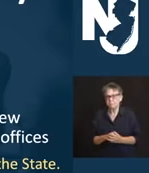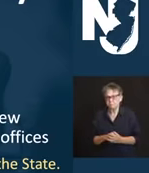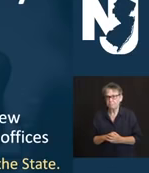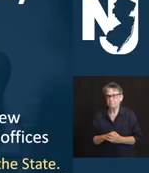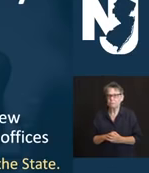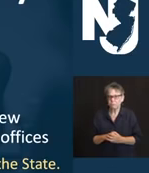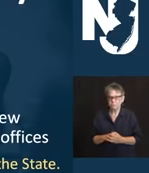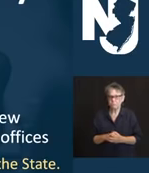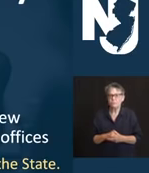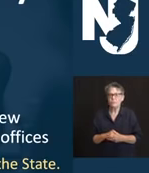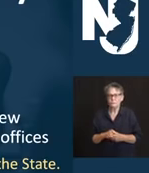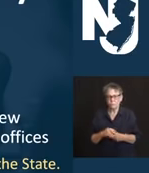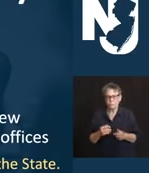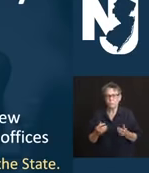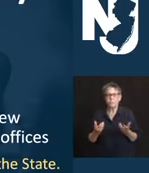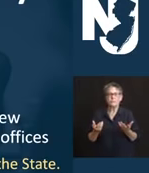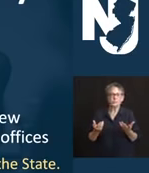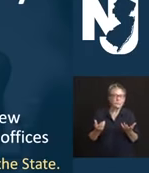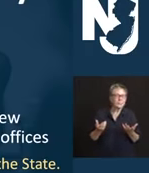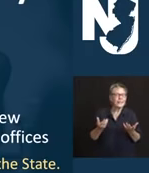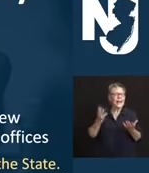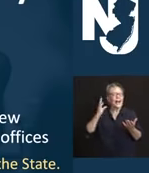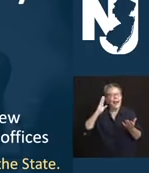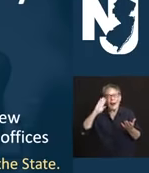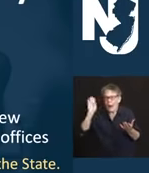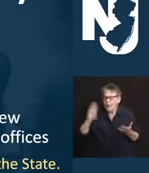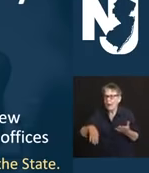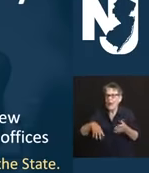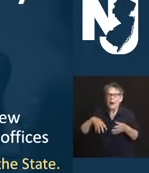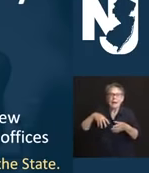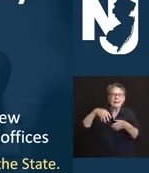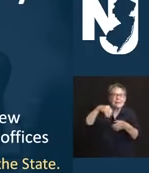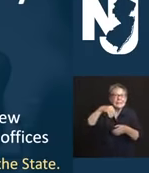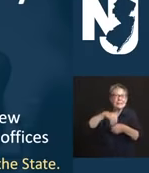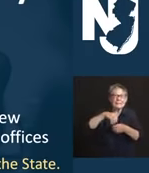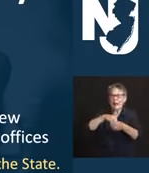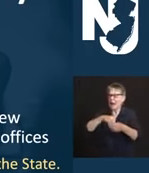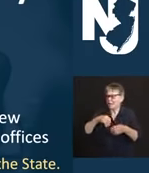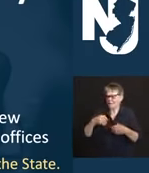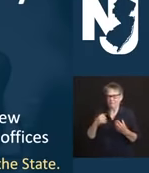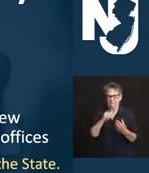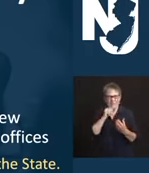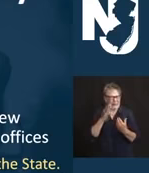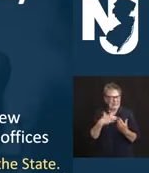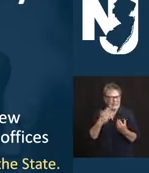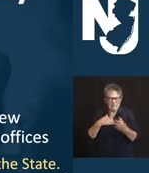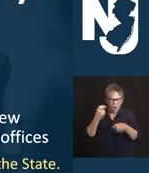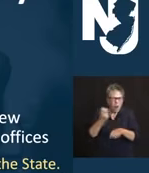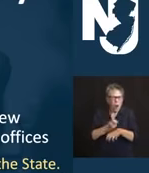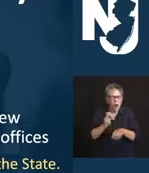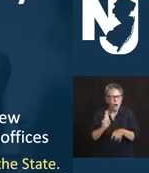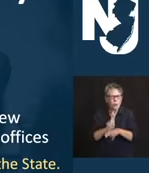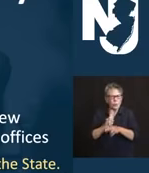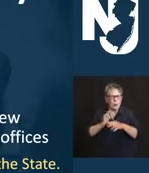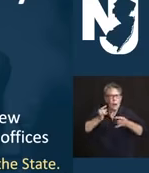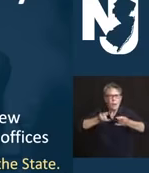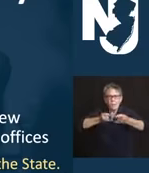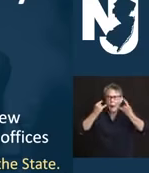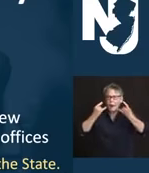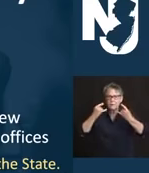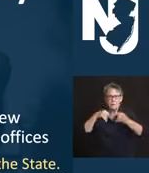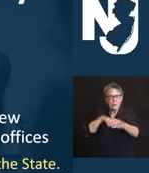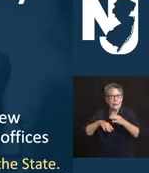challenging to wear masks, such as gyms, or where customers are sedentary for long periods of time, such as